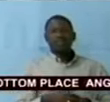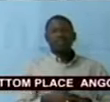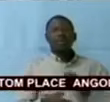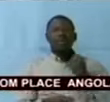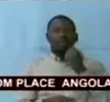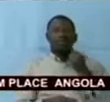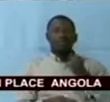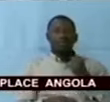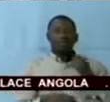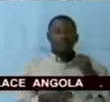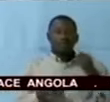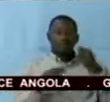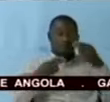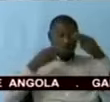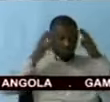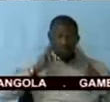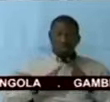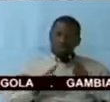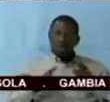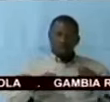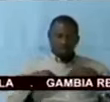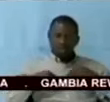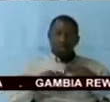it is a legal requirement. But